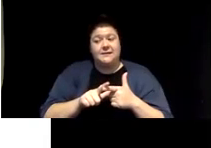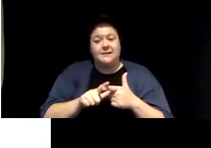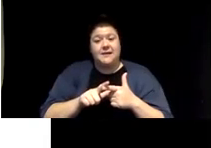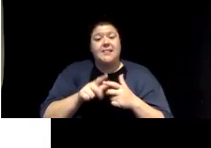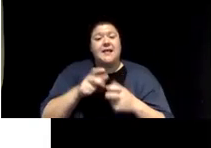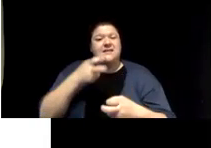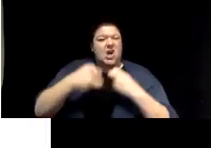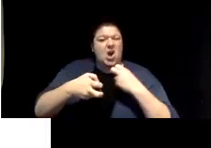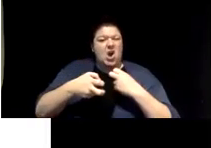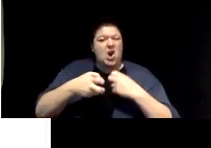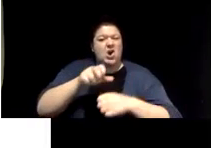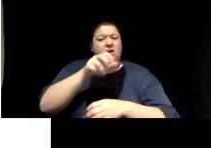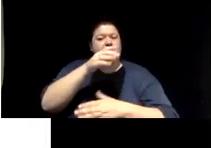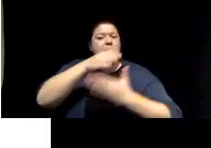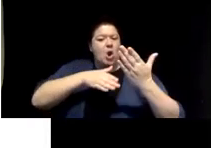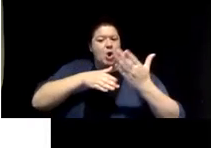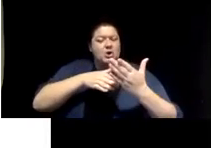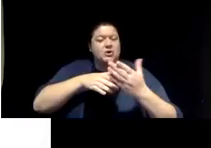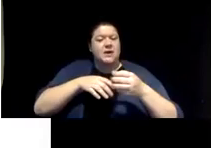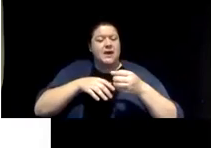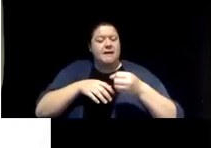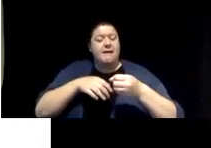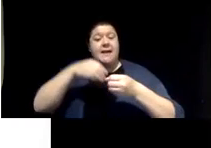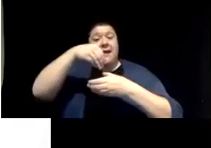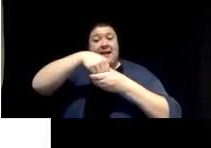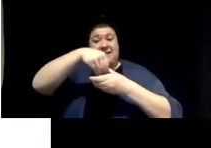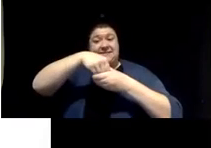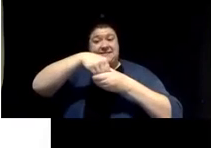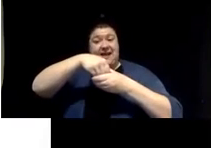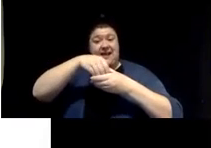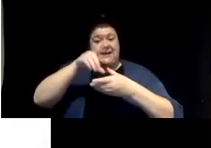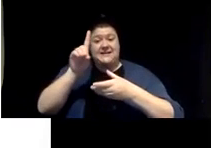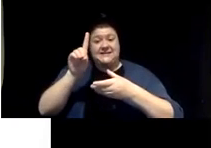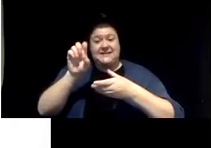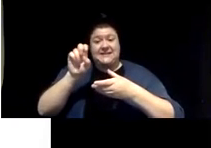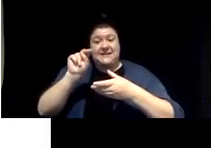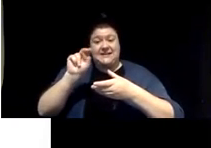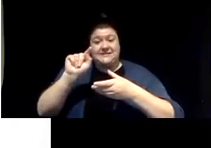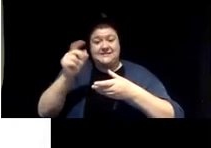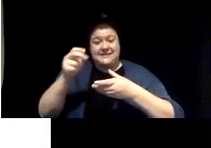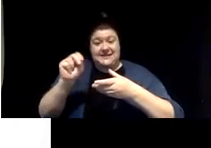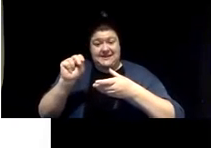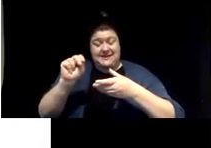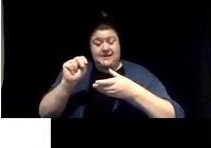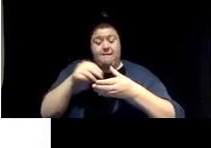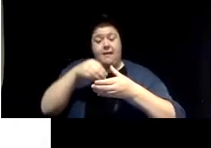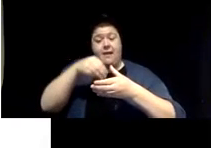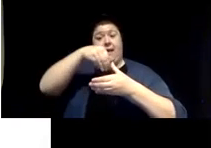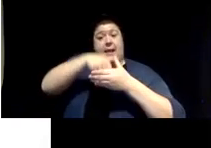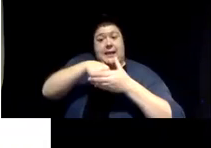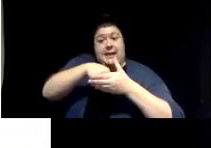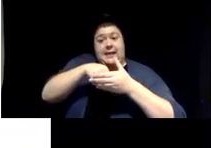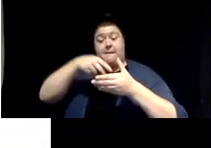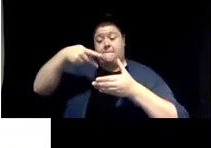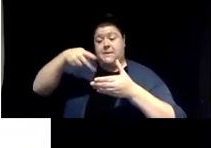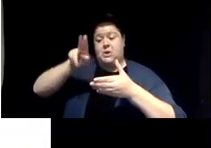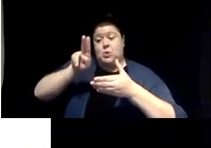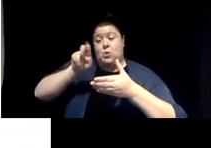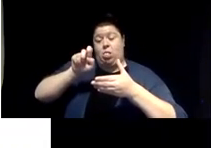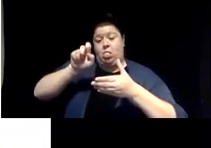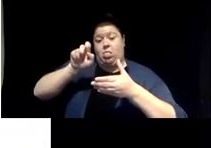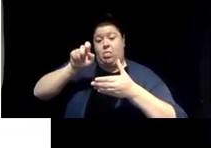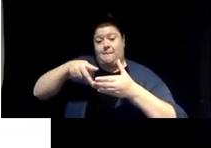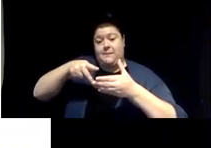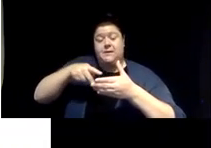surface of the tooth. Then inside the tooth is the dentin, and then way inside is the pulp. The pulp